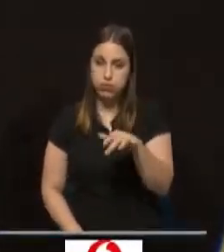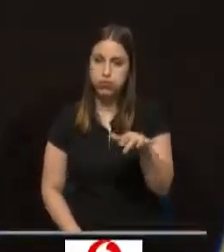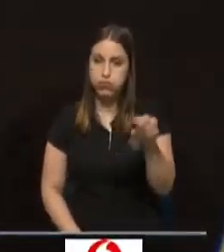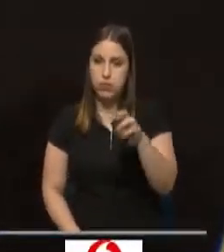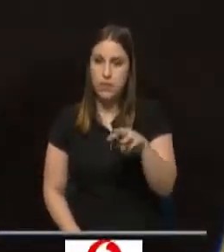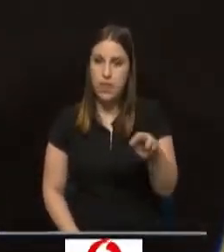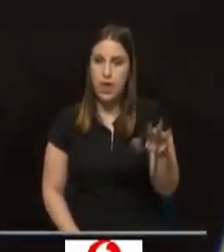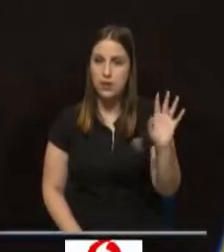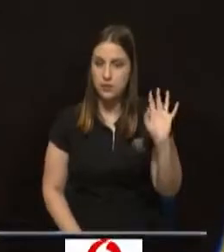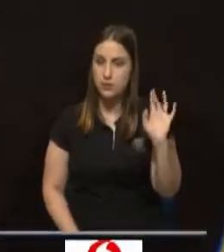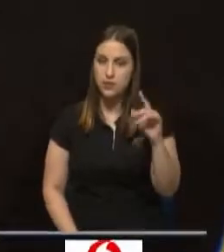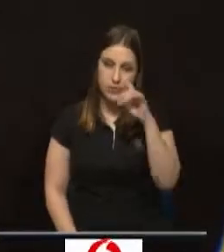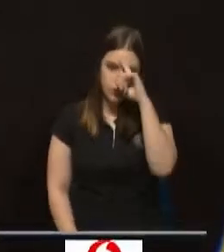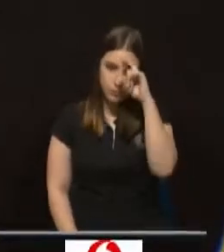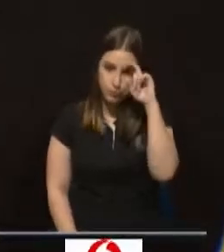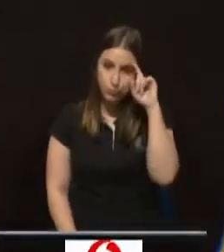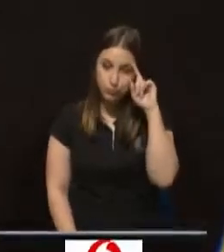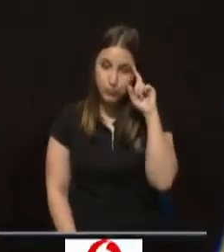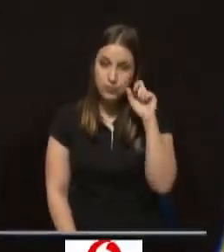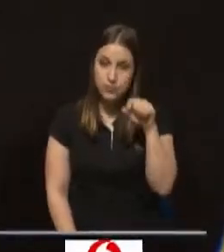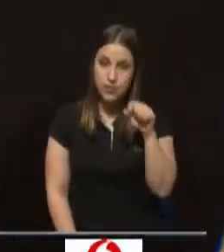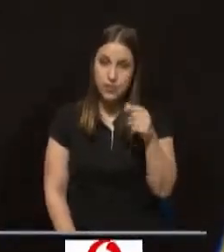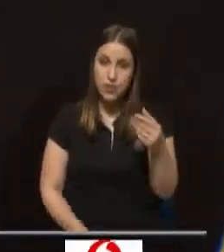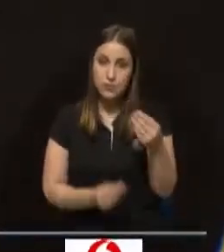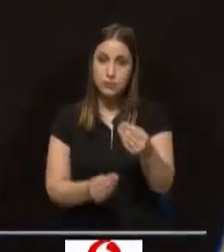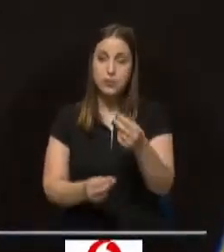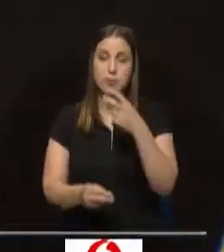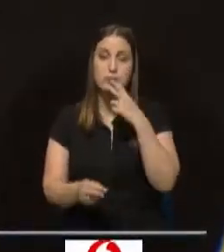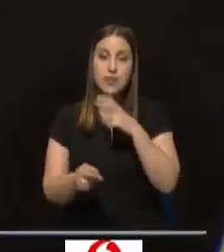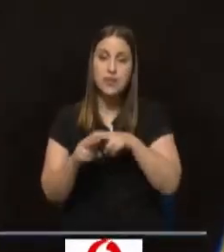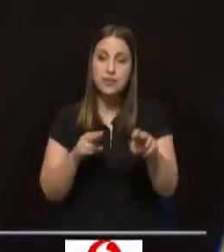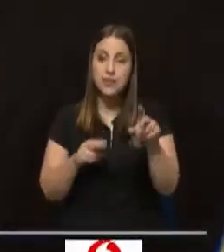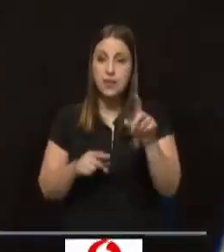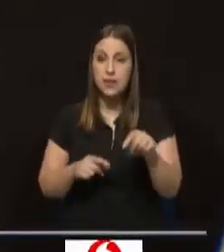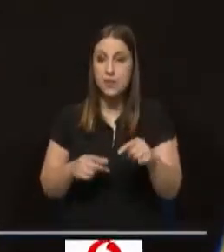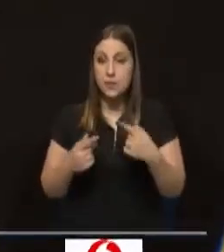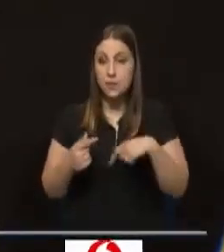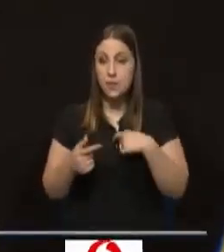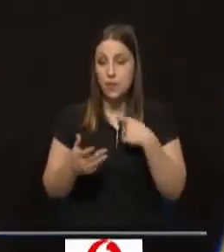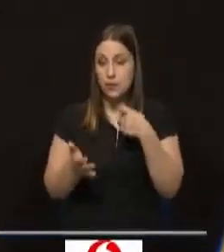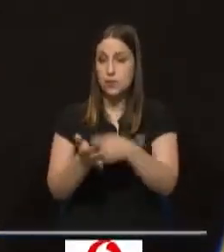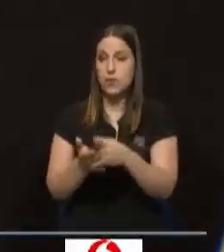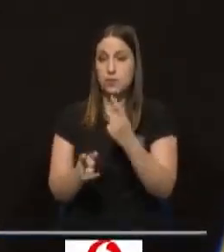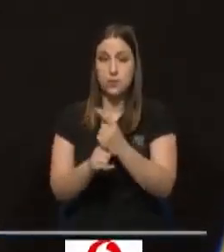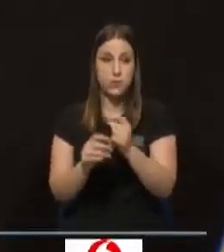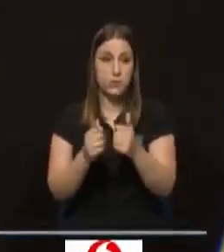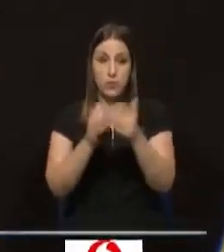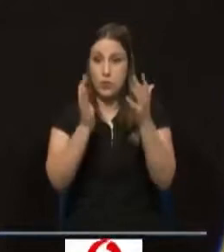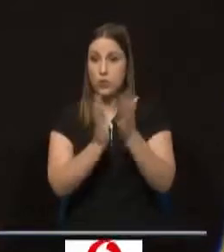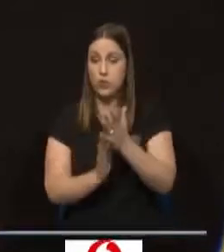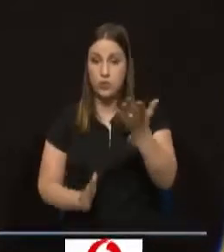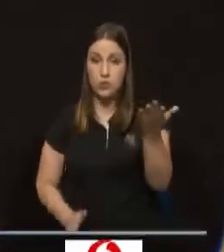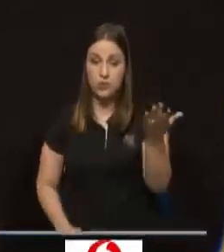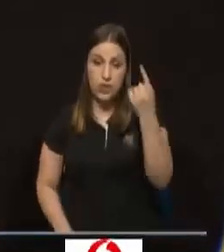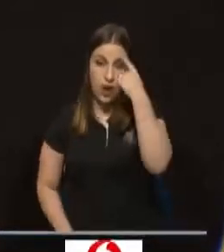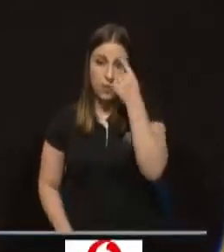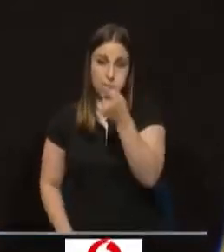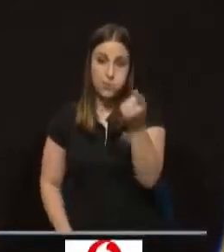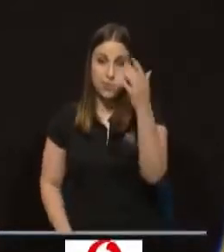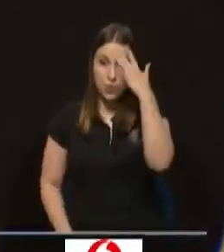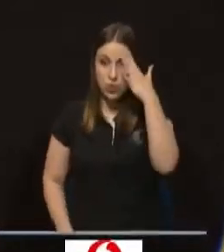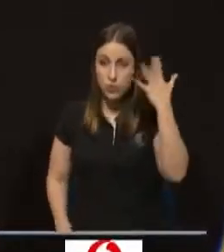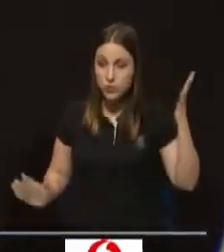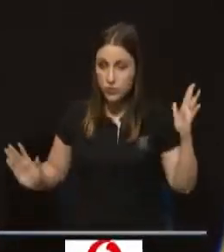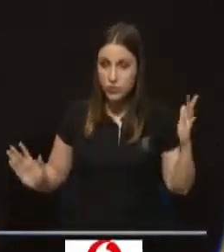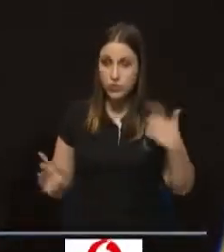prices have increased by more than two digits in recent months because of the difficulties in supply. We pay